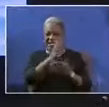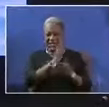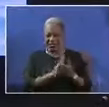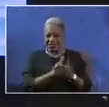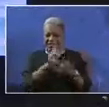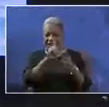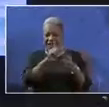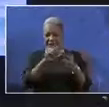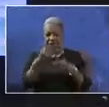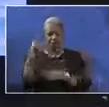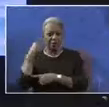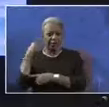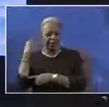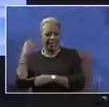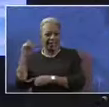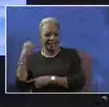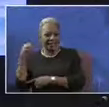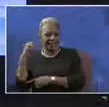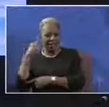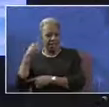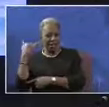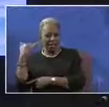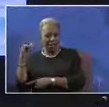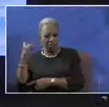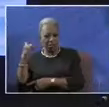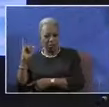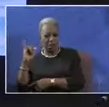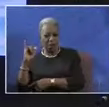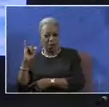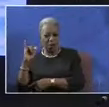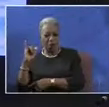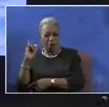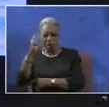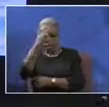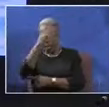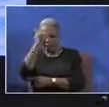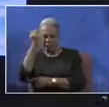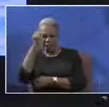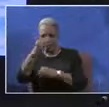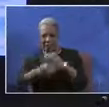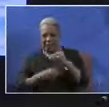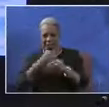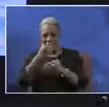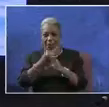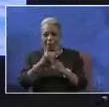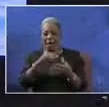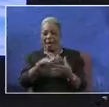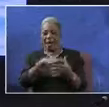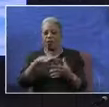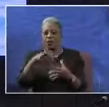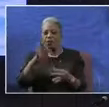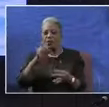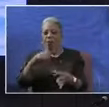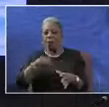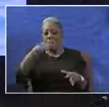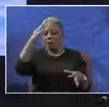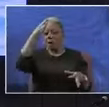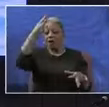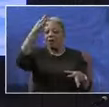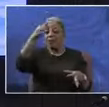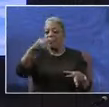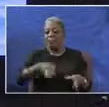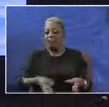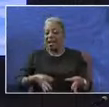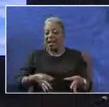they treasure and forget about their souls. I've decided to make Jesus my